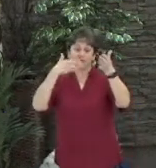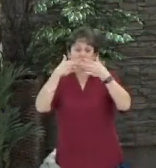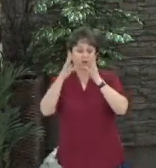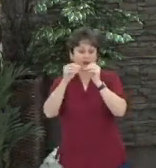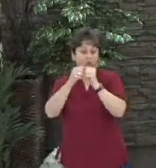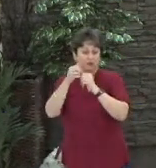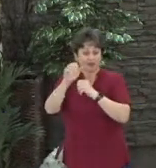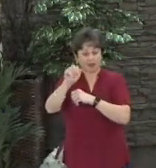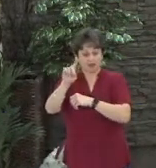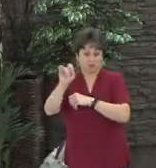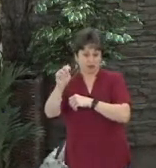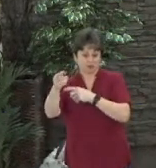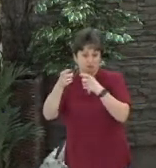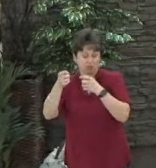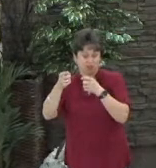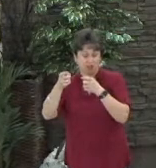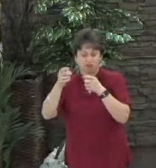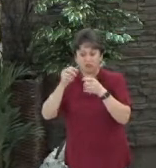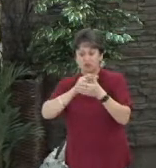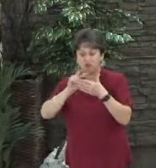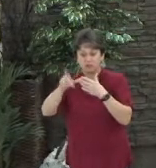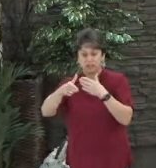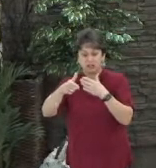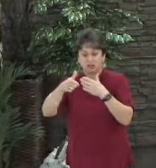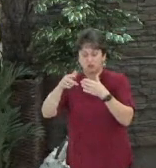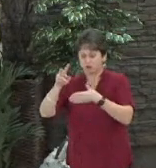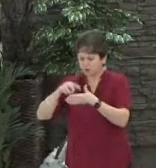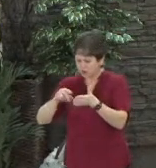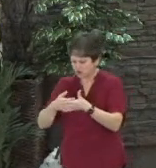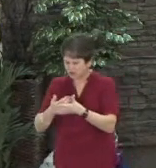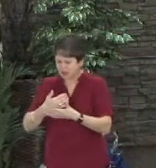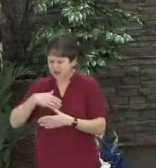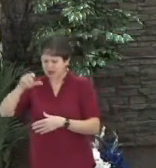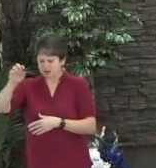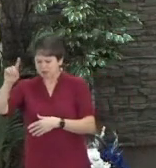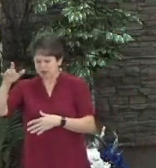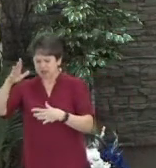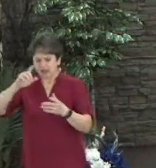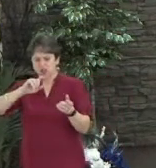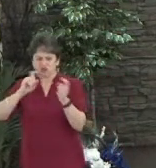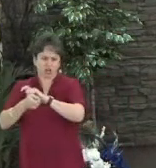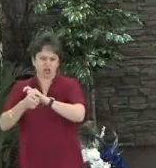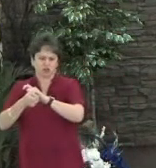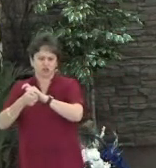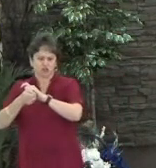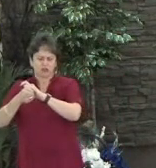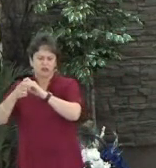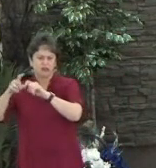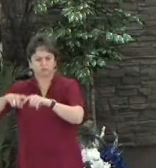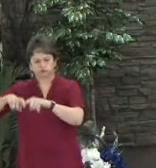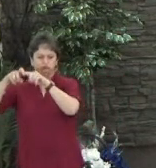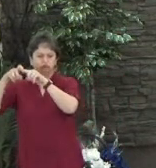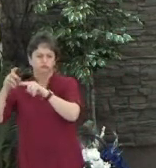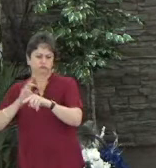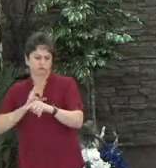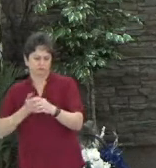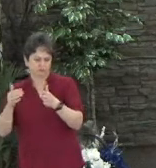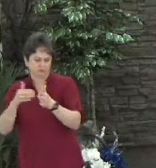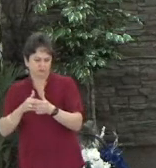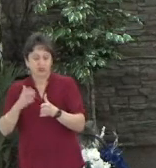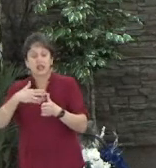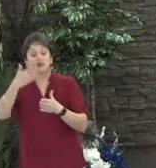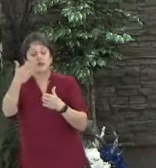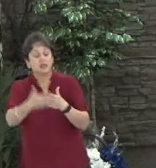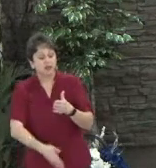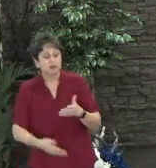with administrator, and then 2 weeks later we would read in the news that the administration had doubled down on the policy. In the end,